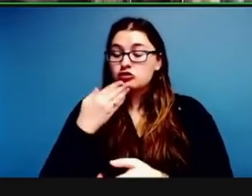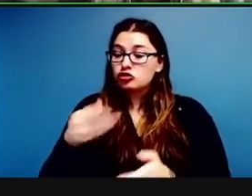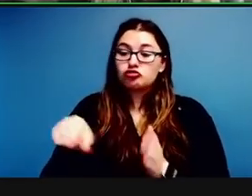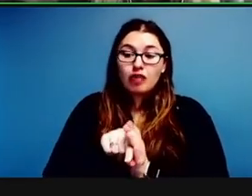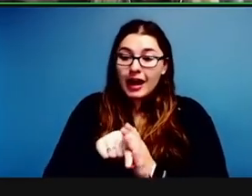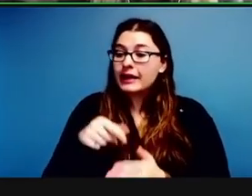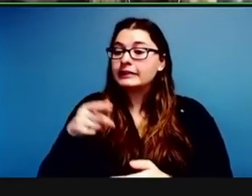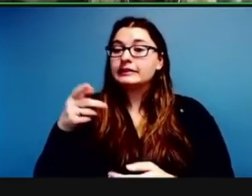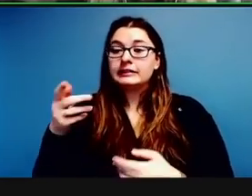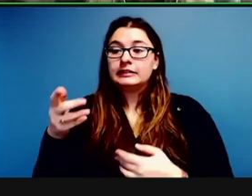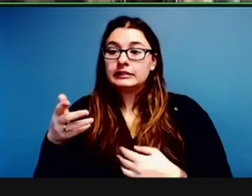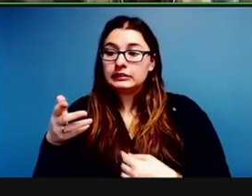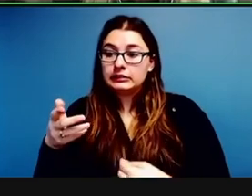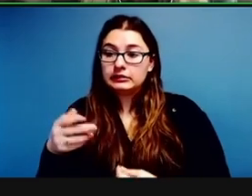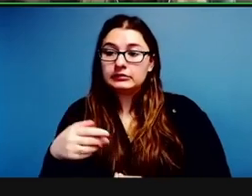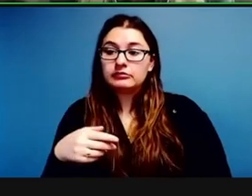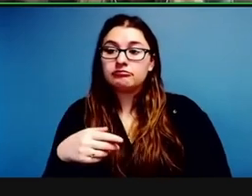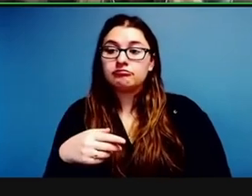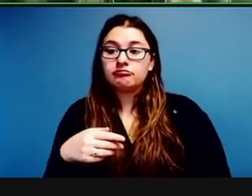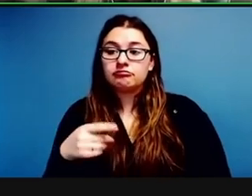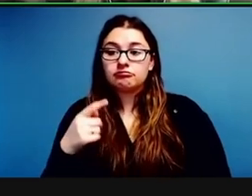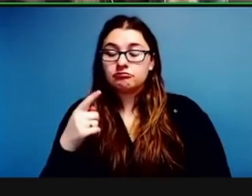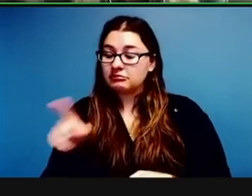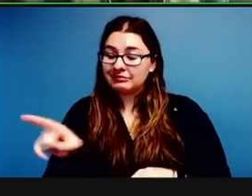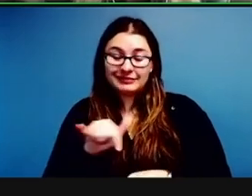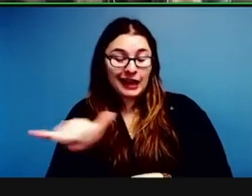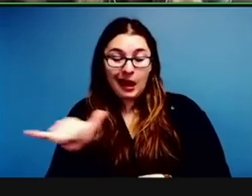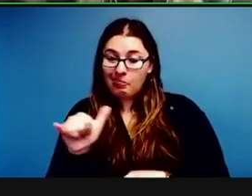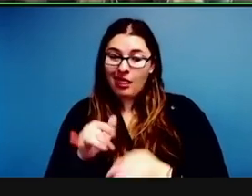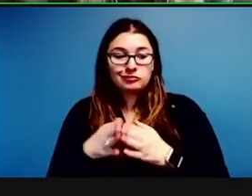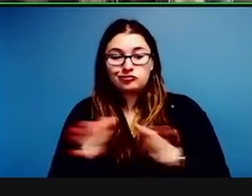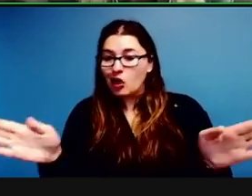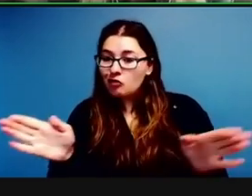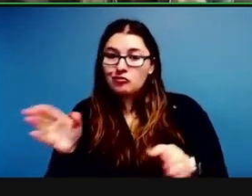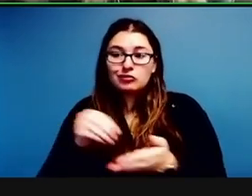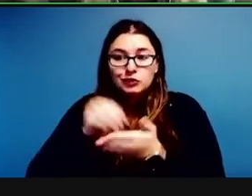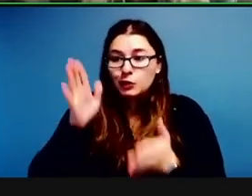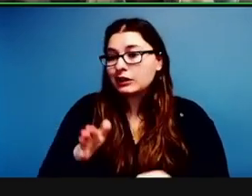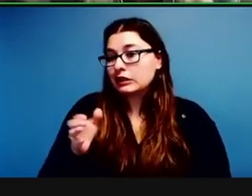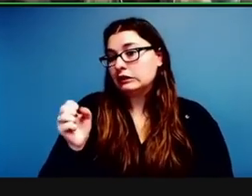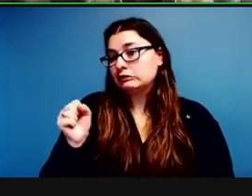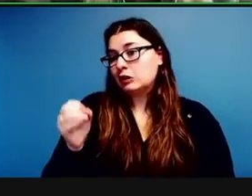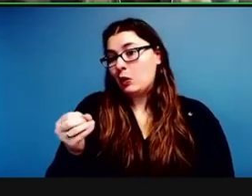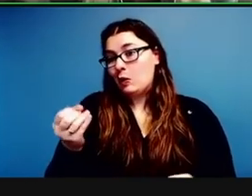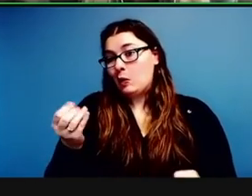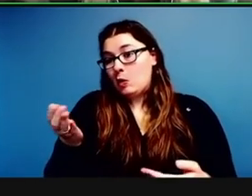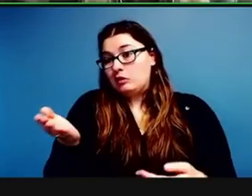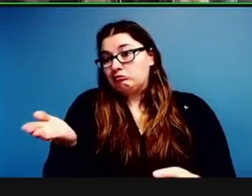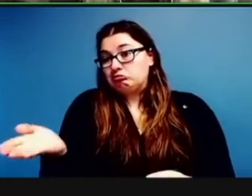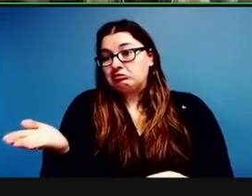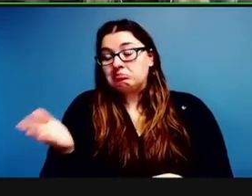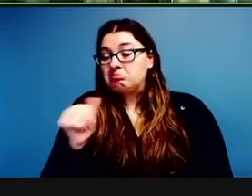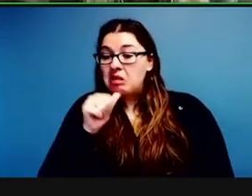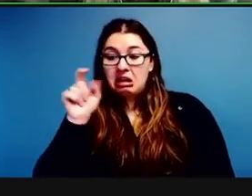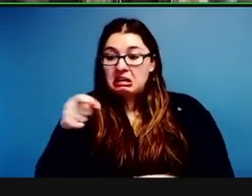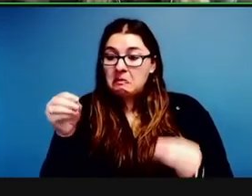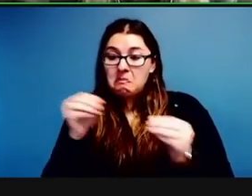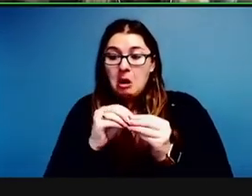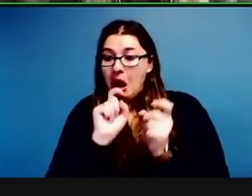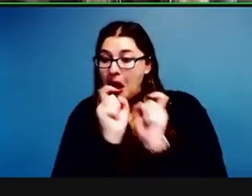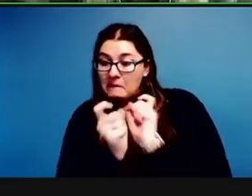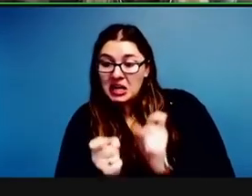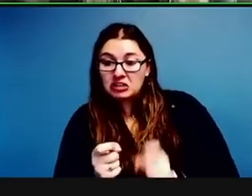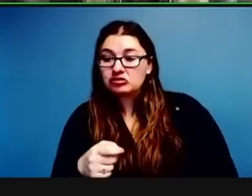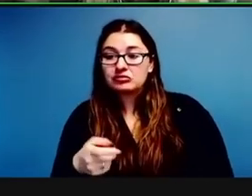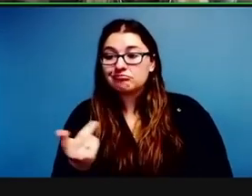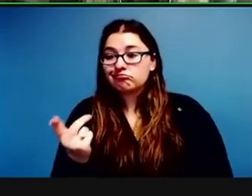fully included general education student to make. And therefore, she does not need more accommodations. We're